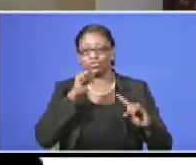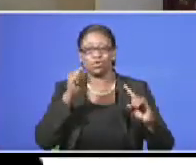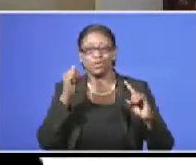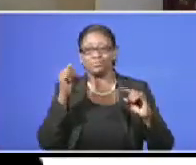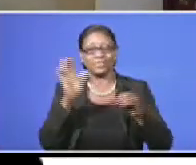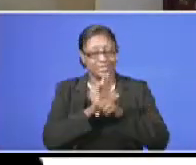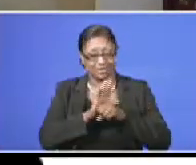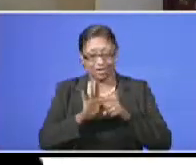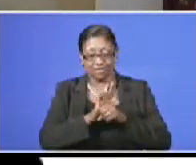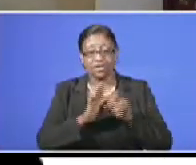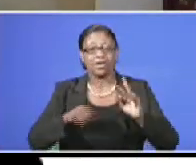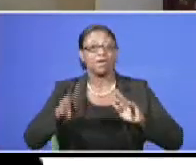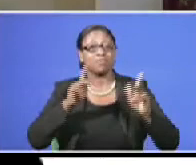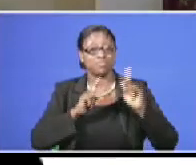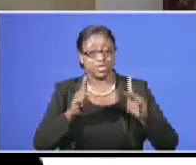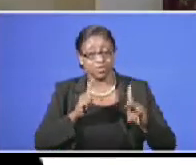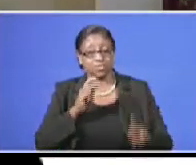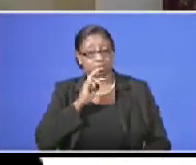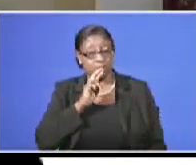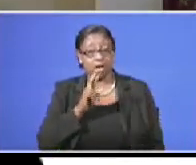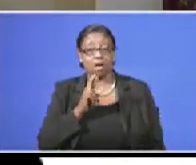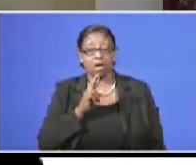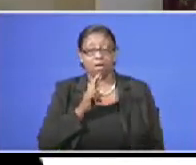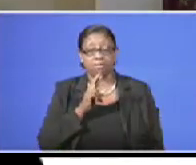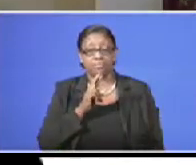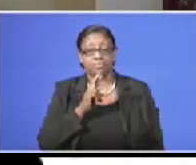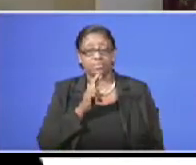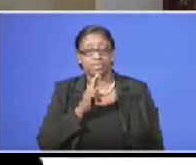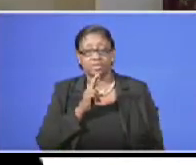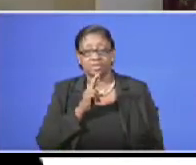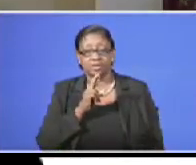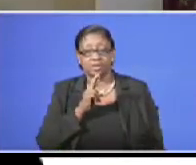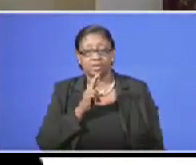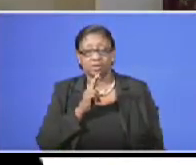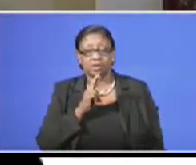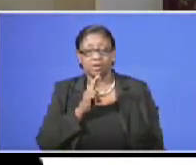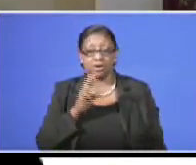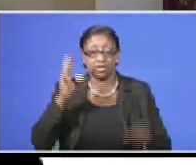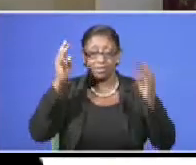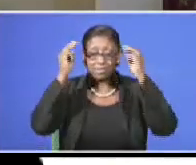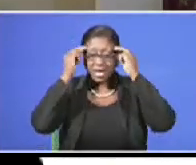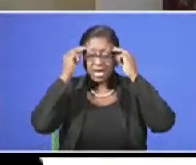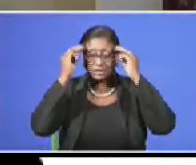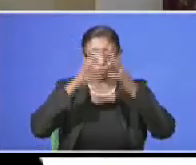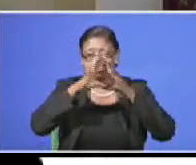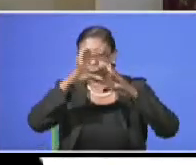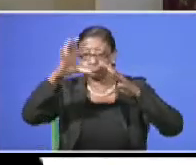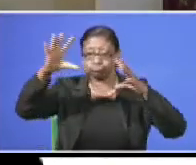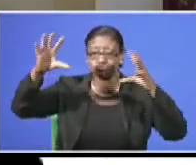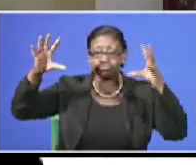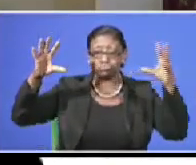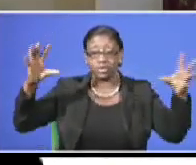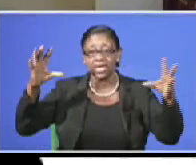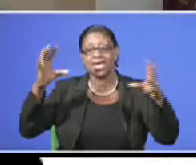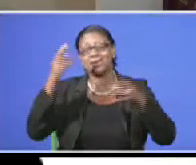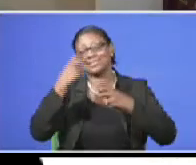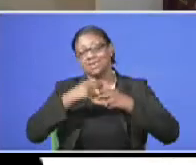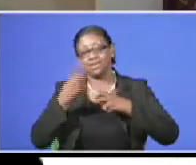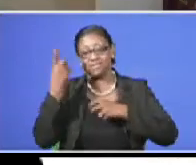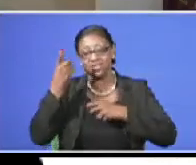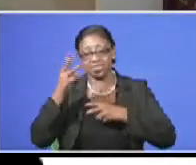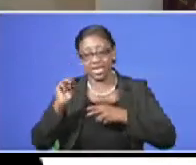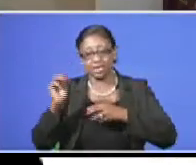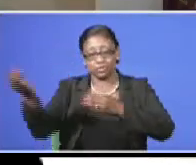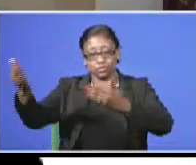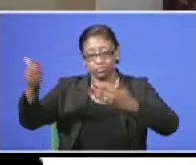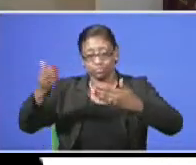is people are, quote unquote, at a place where their minds are scattered. They're not able to pull it together. And